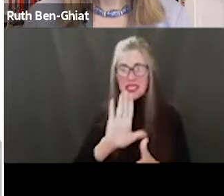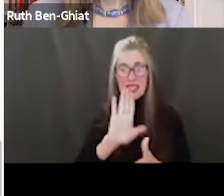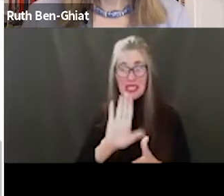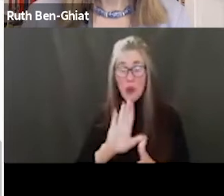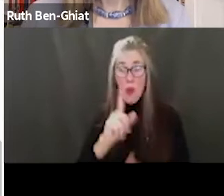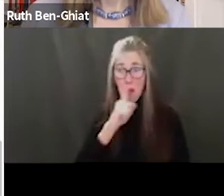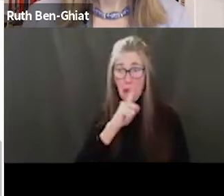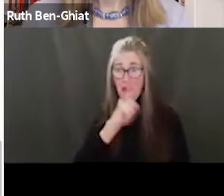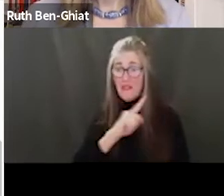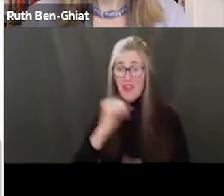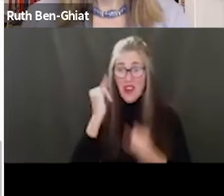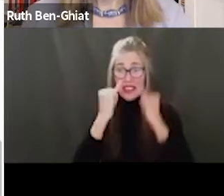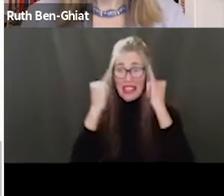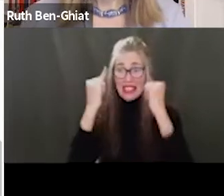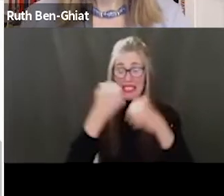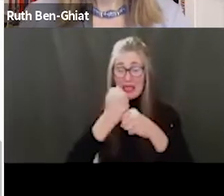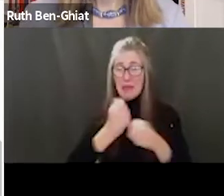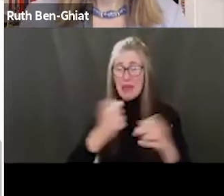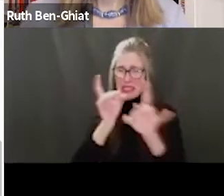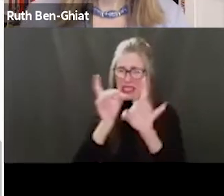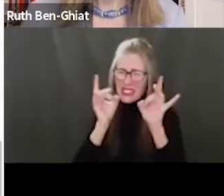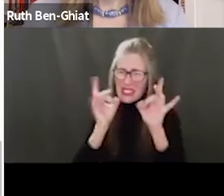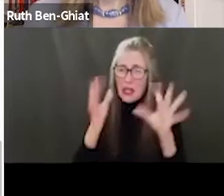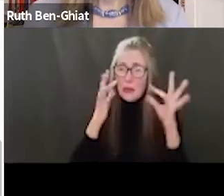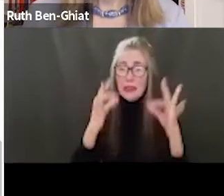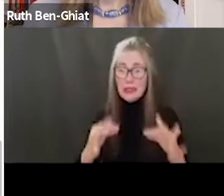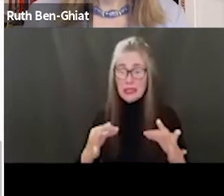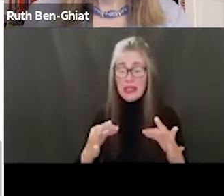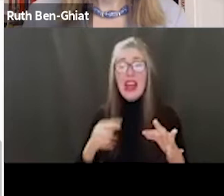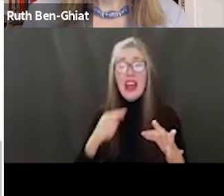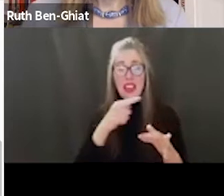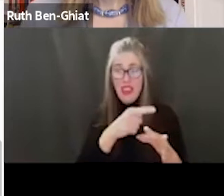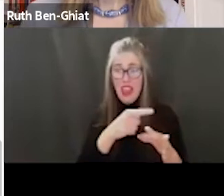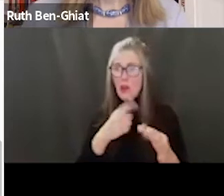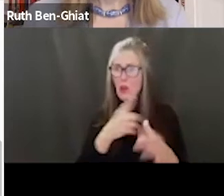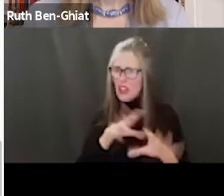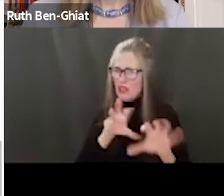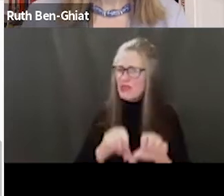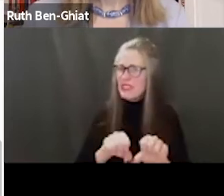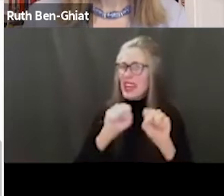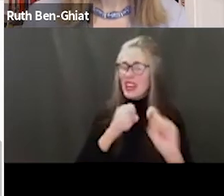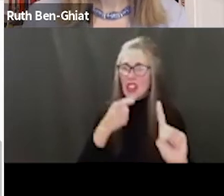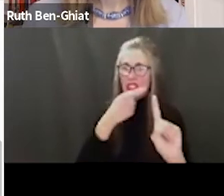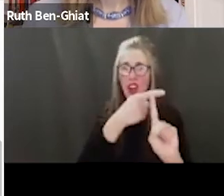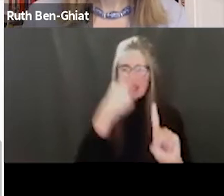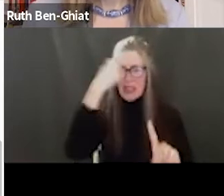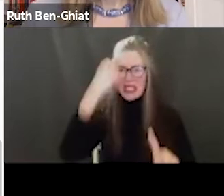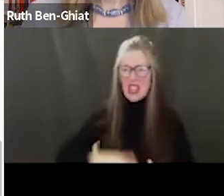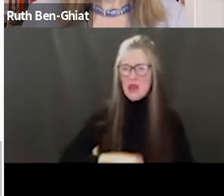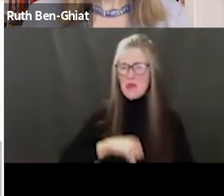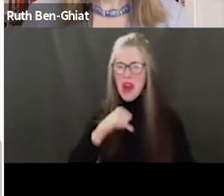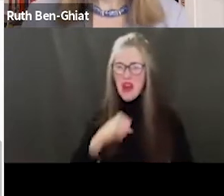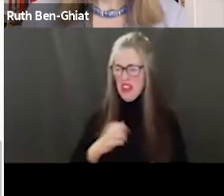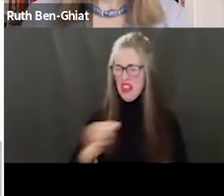decisions. Authoritarian history is full of projects and causes championed by the ruler out of pride and megalomania